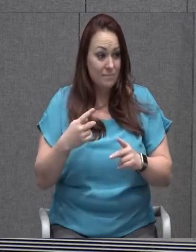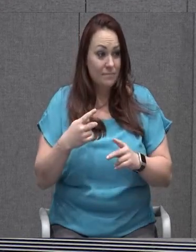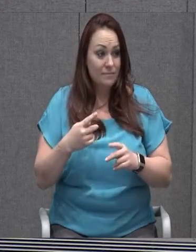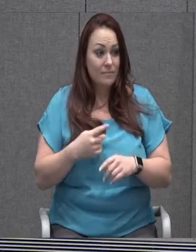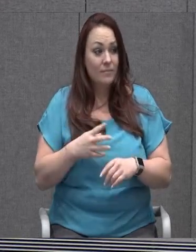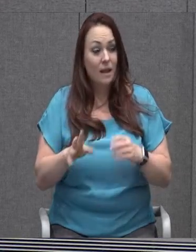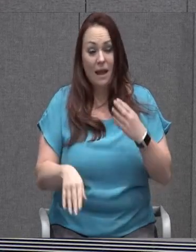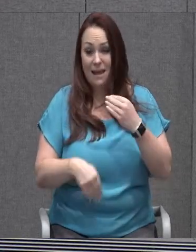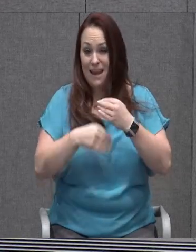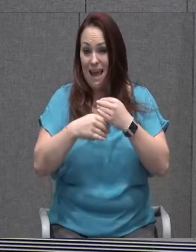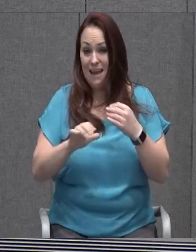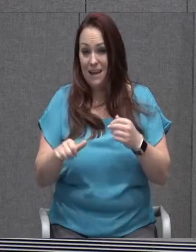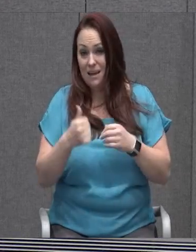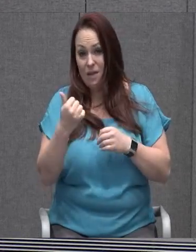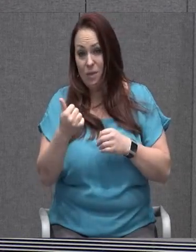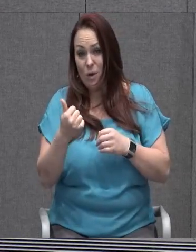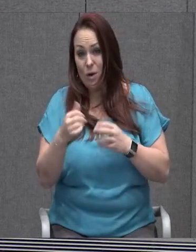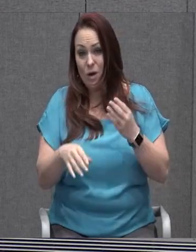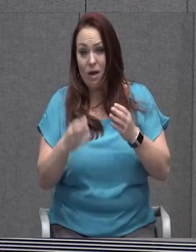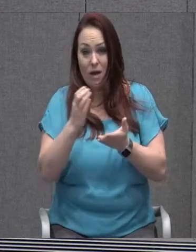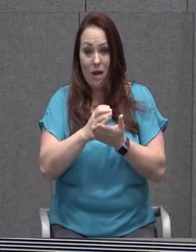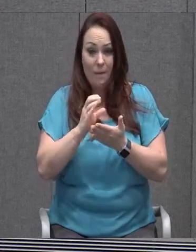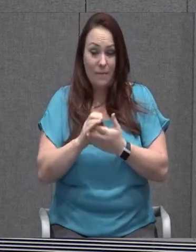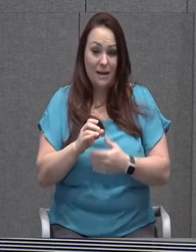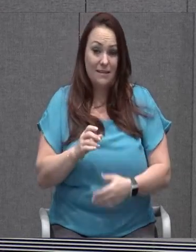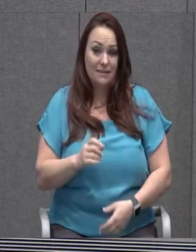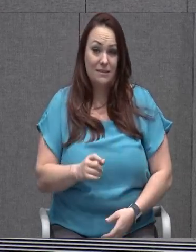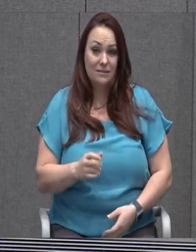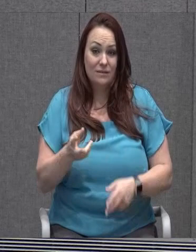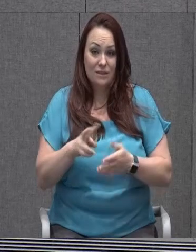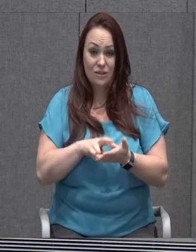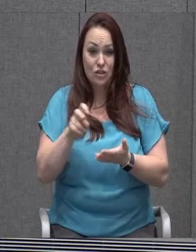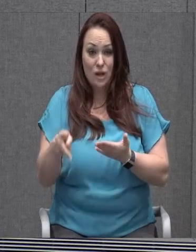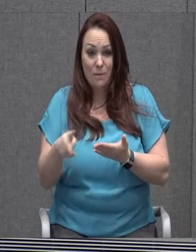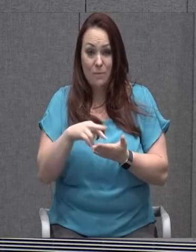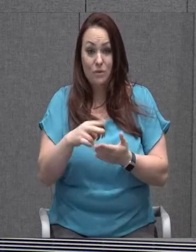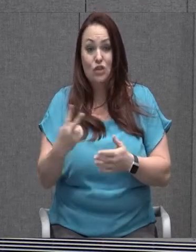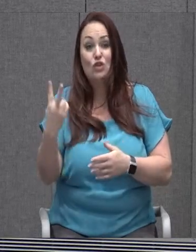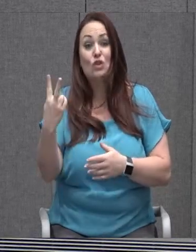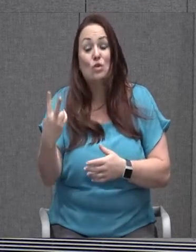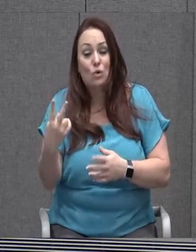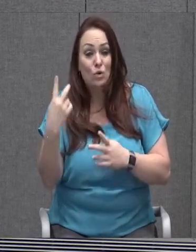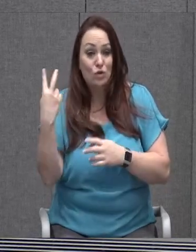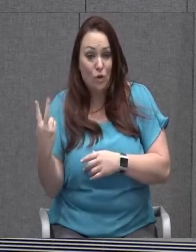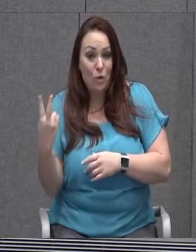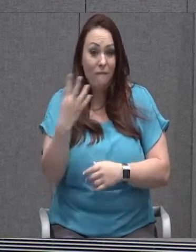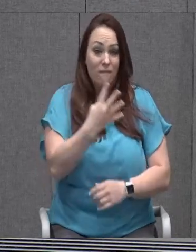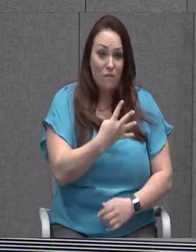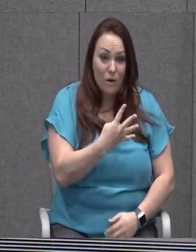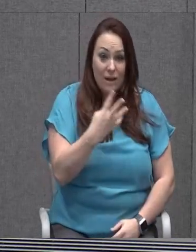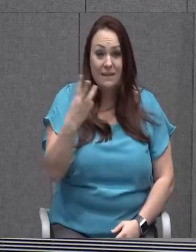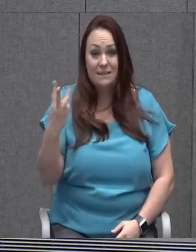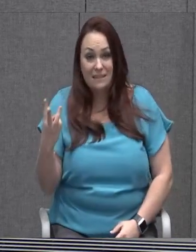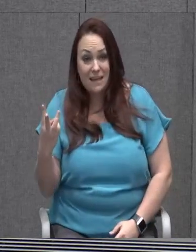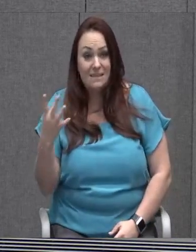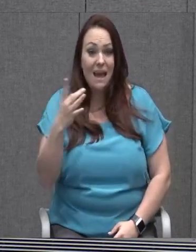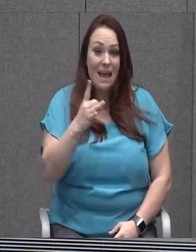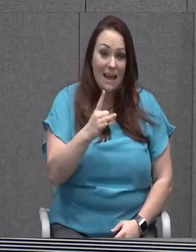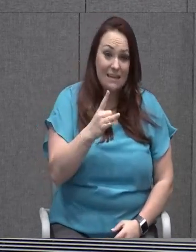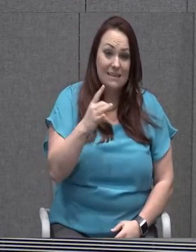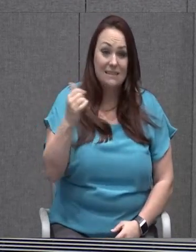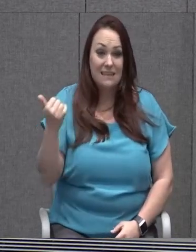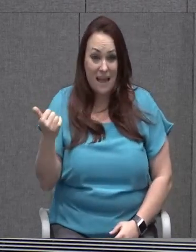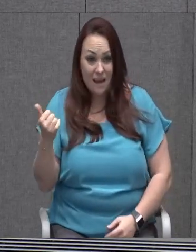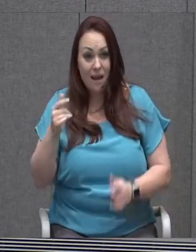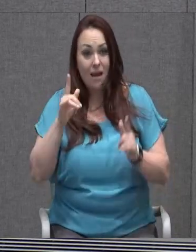by adding another cup. So if I put 2 down, every time I jump over them, I get 2 points. So 2, 4, 6,